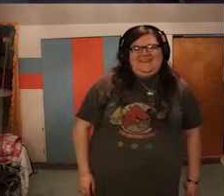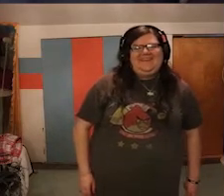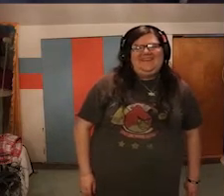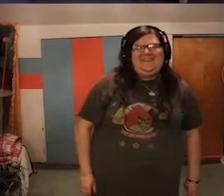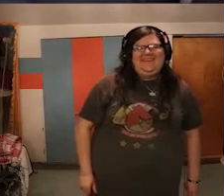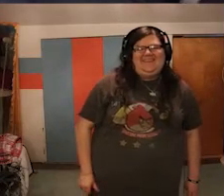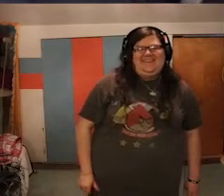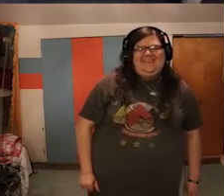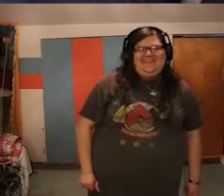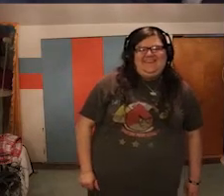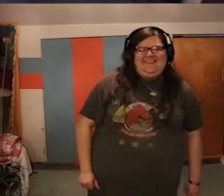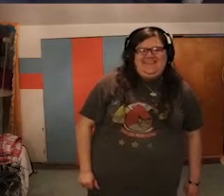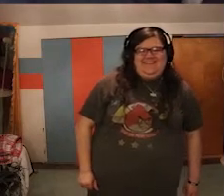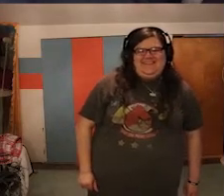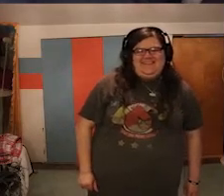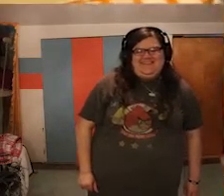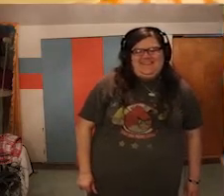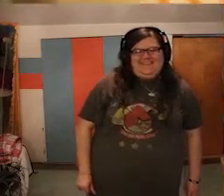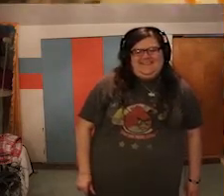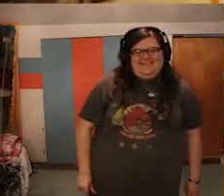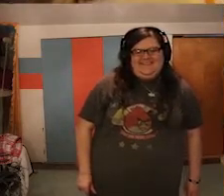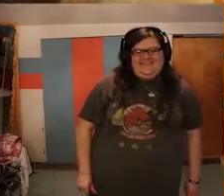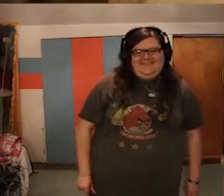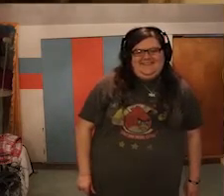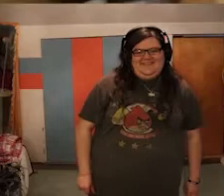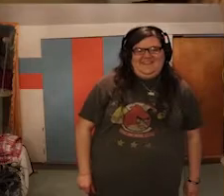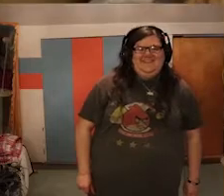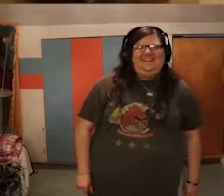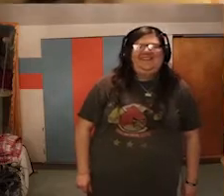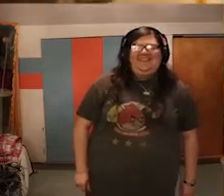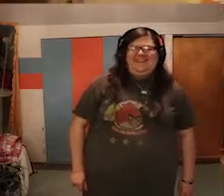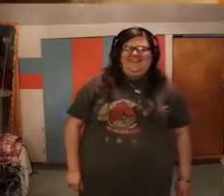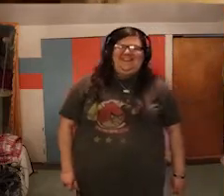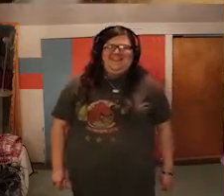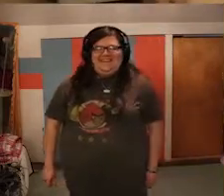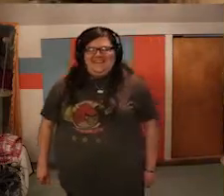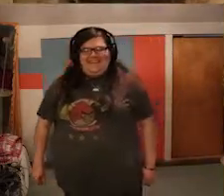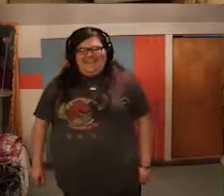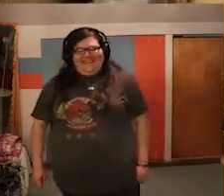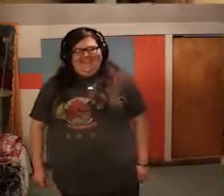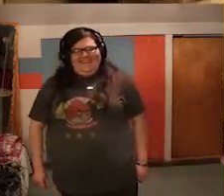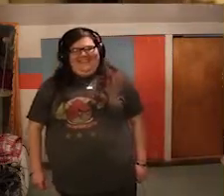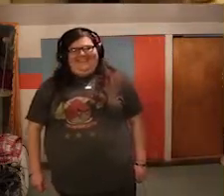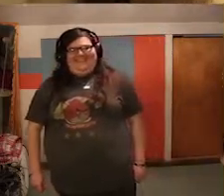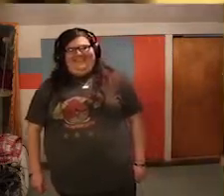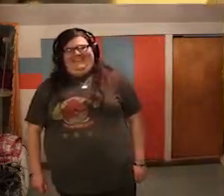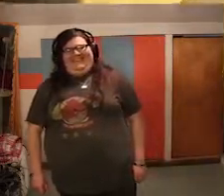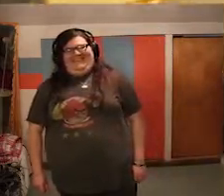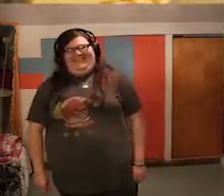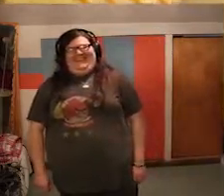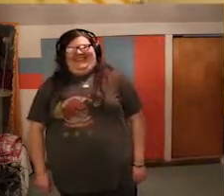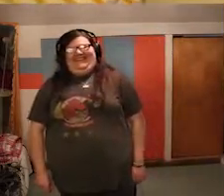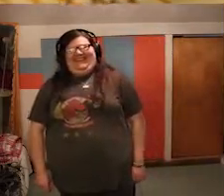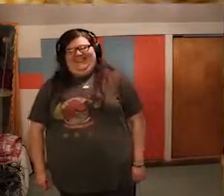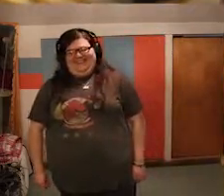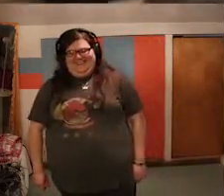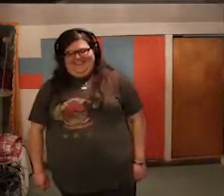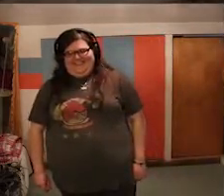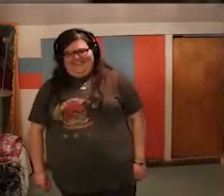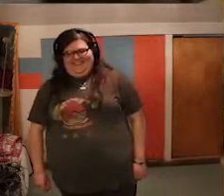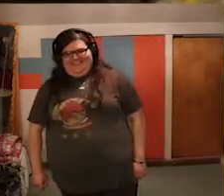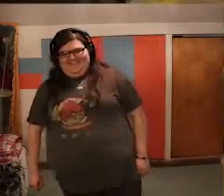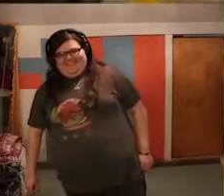again. Try and not. I could get used to this. Oh my god. What do you mean I'm quite heavy, you know? There you